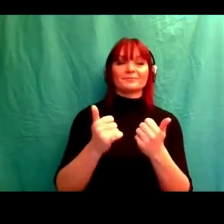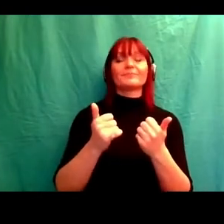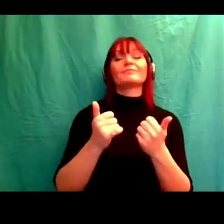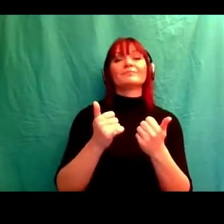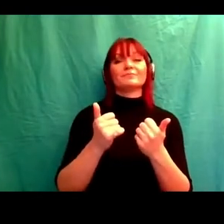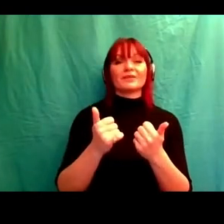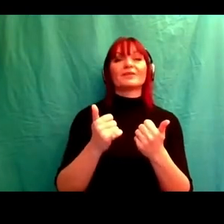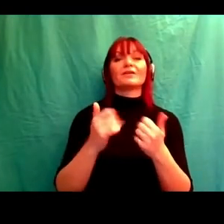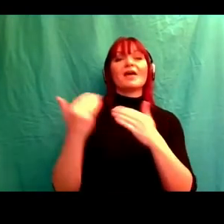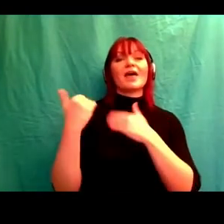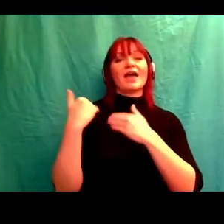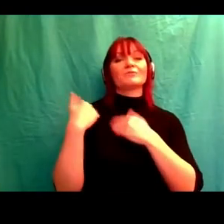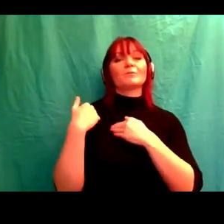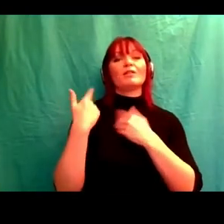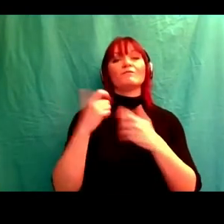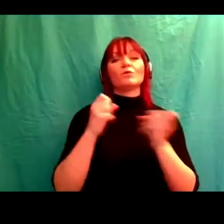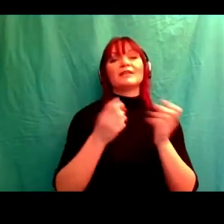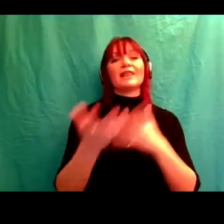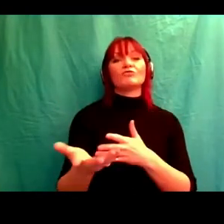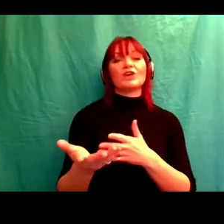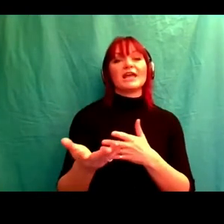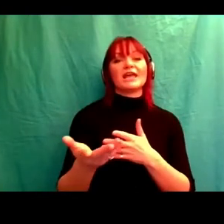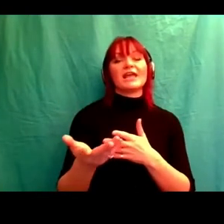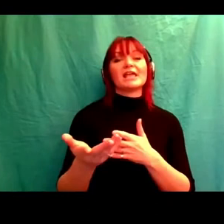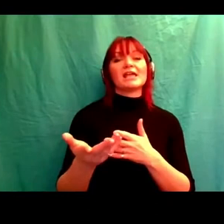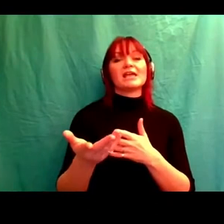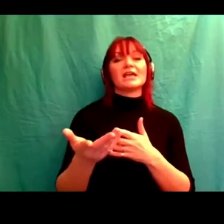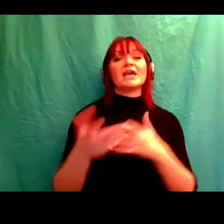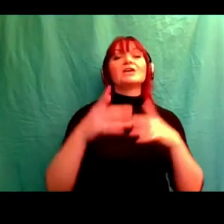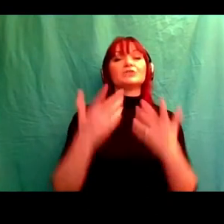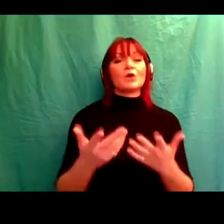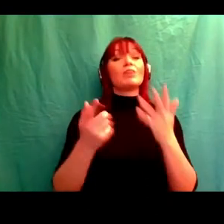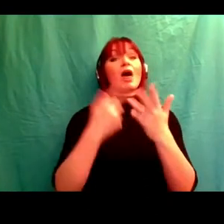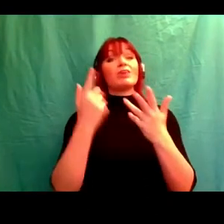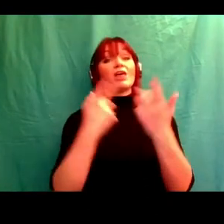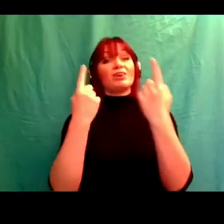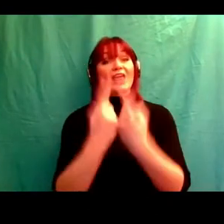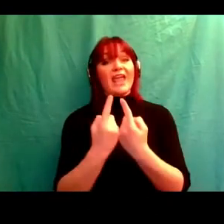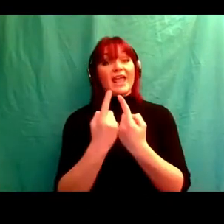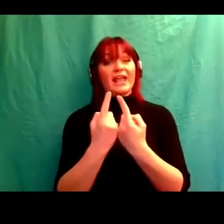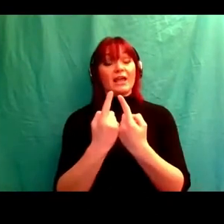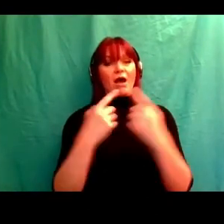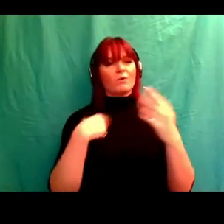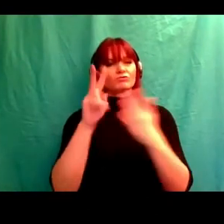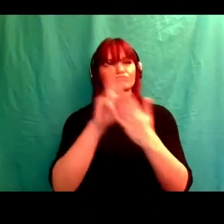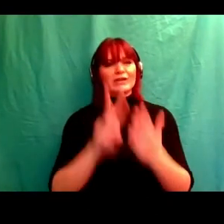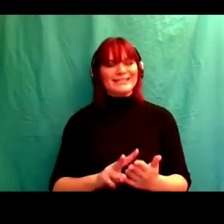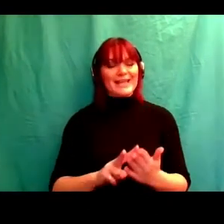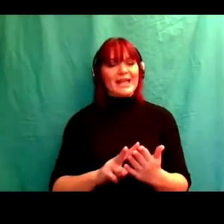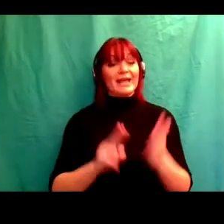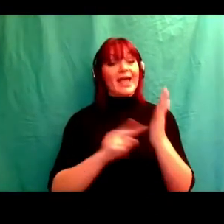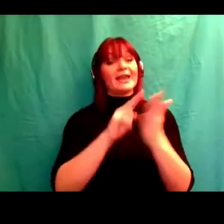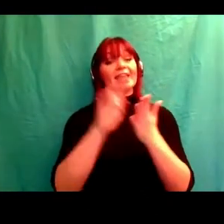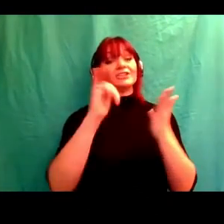as planning for how services are going to transform. And the other thing, I was rereading the paper from the NHS